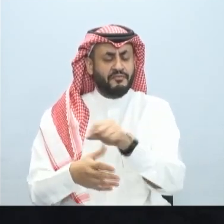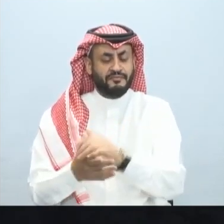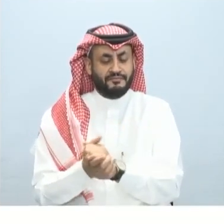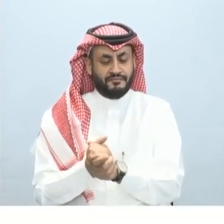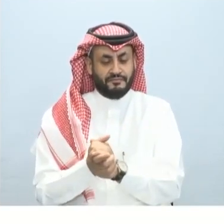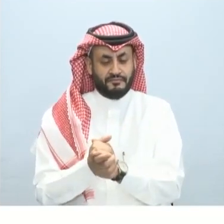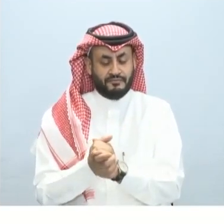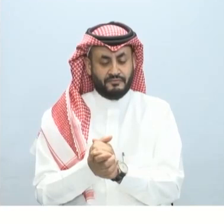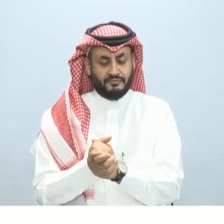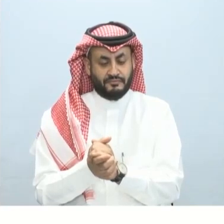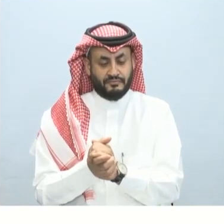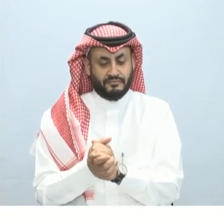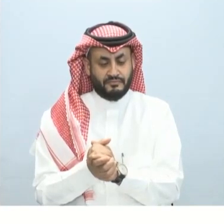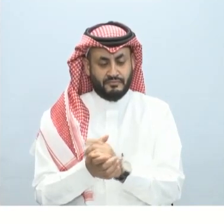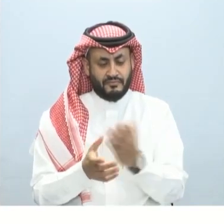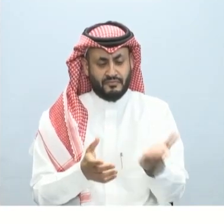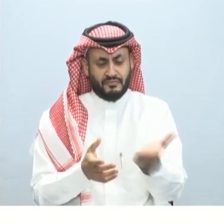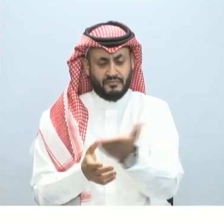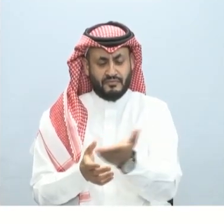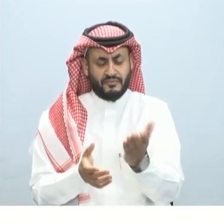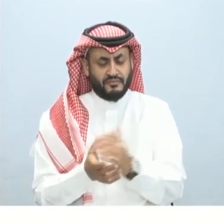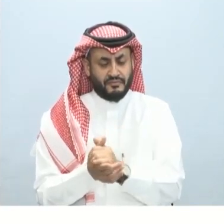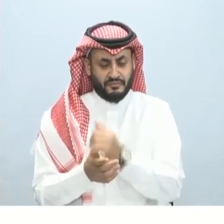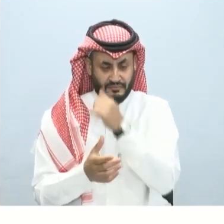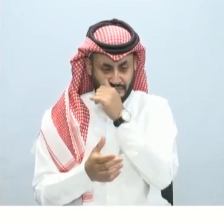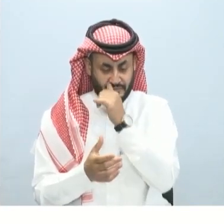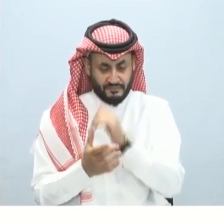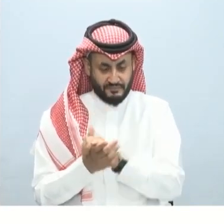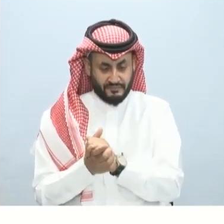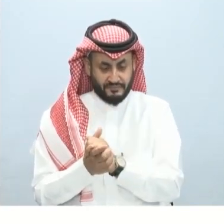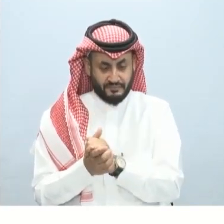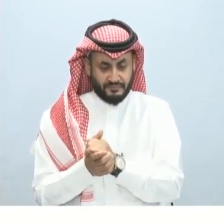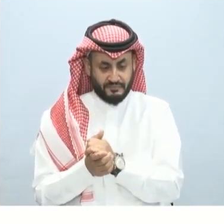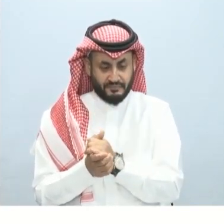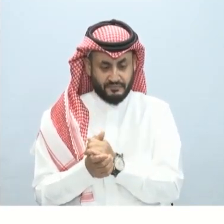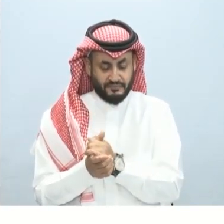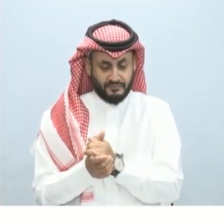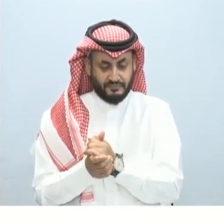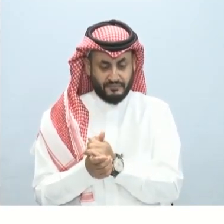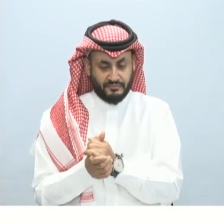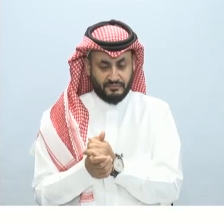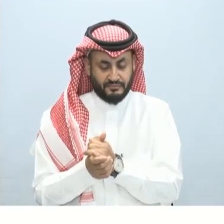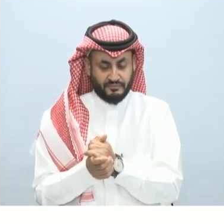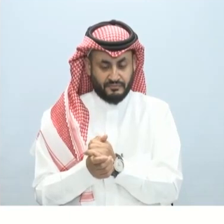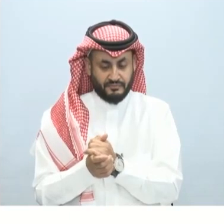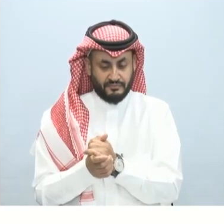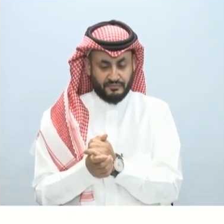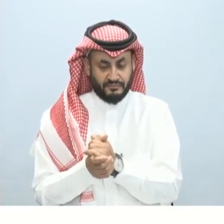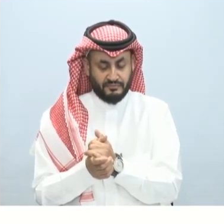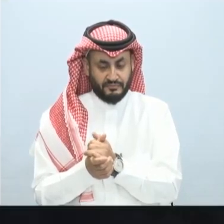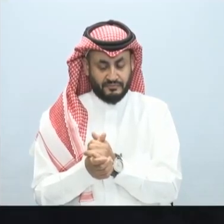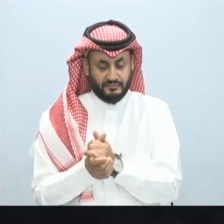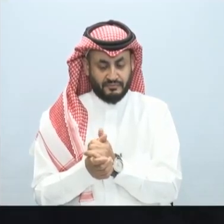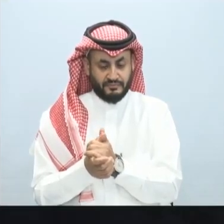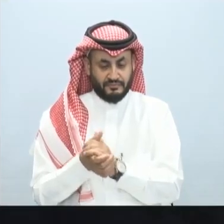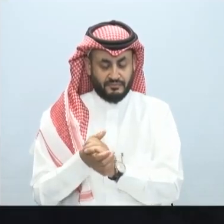when we see that we have here, adventures are good as actions, we have epics are boring, horrors are awesome, we can see from all